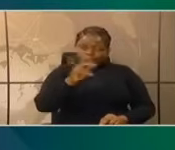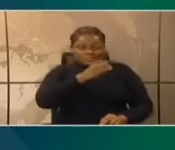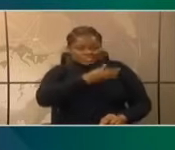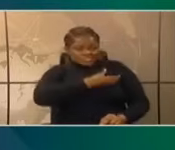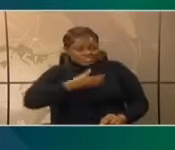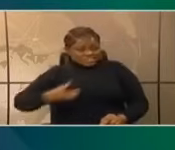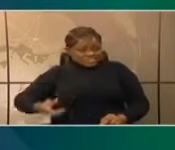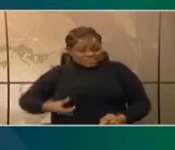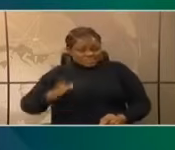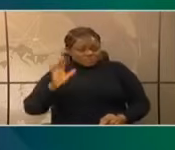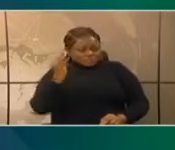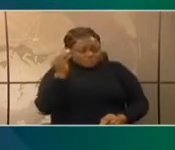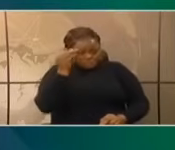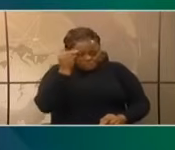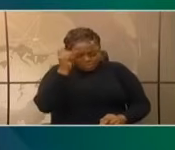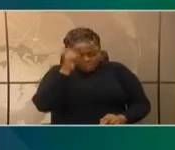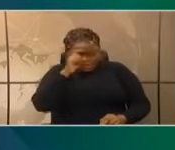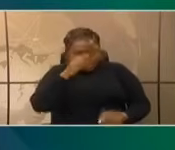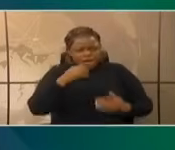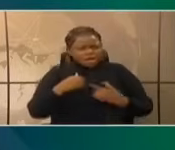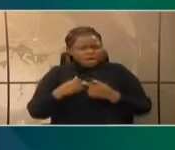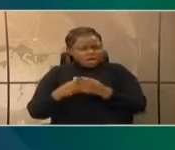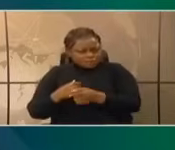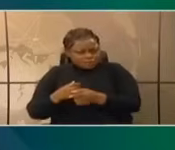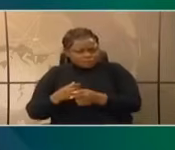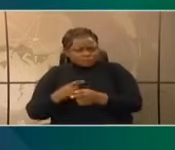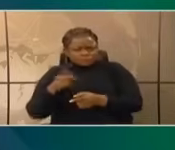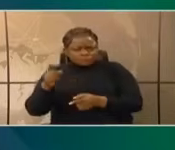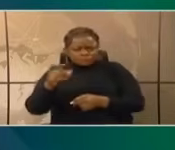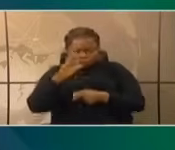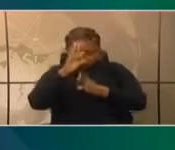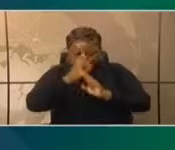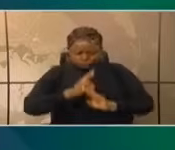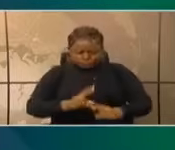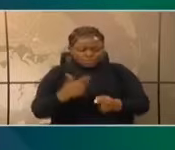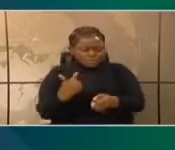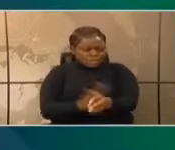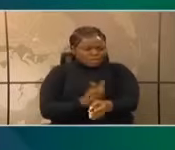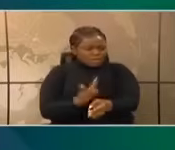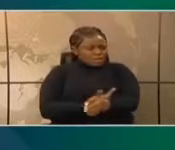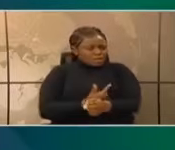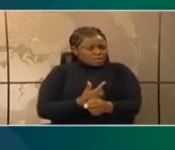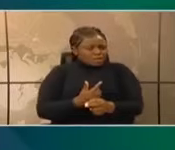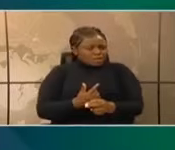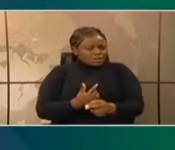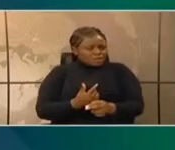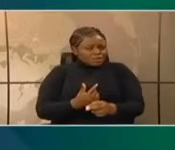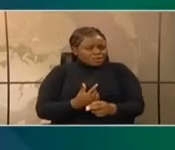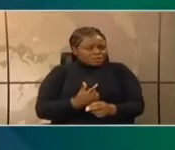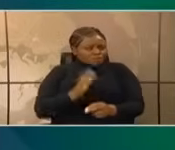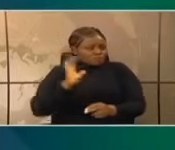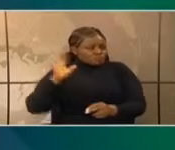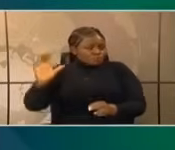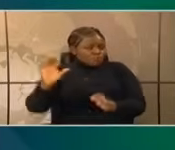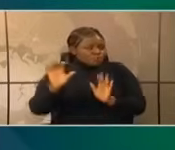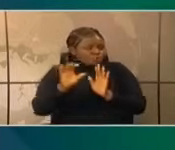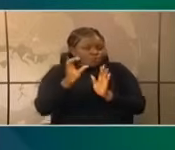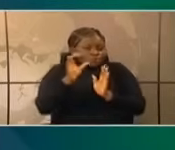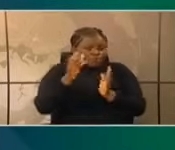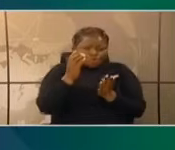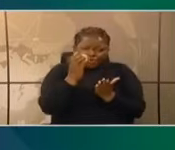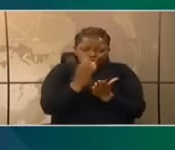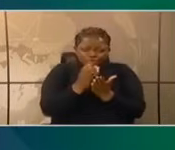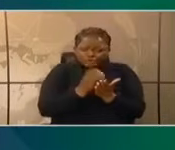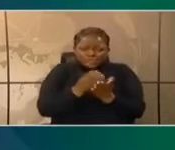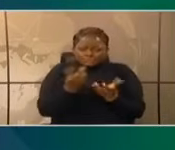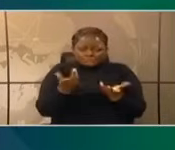nadjini ye chuma. Ohina osuagana kota. Ekwa America kudia kwesi dai. Ohina osuagana